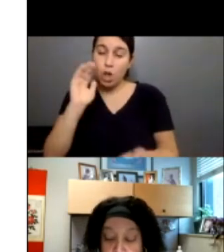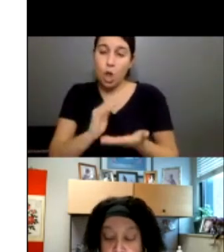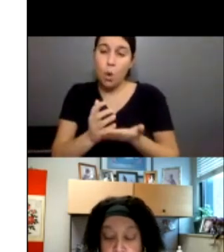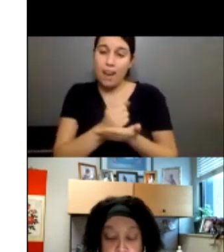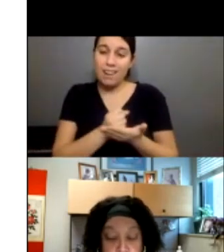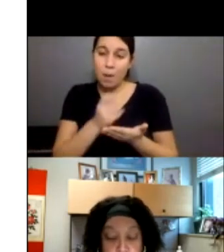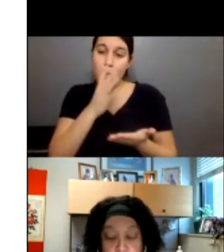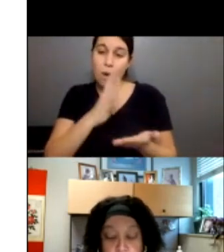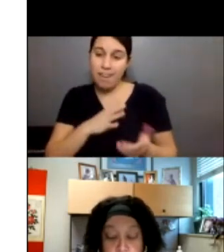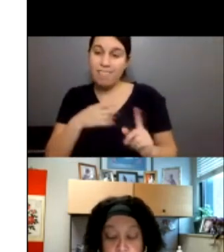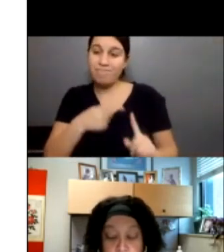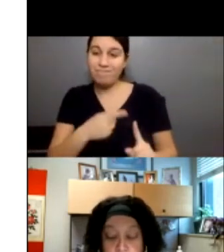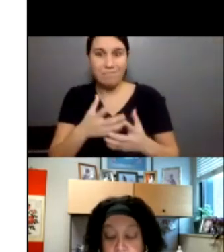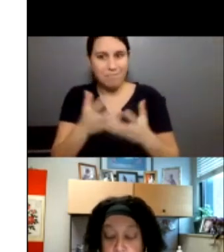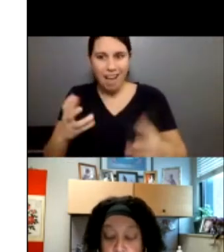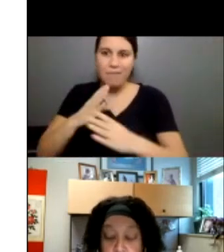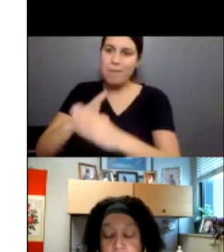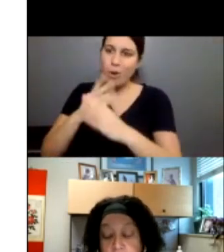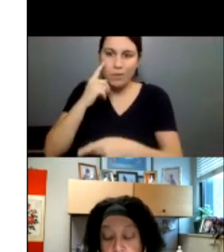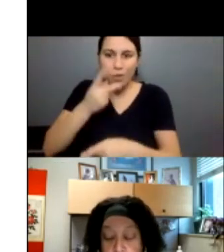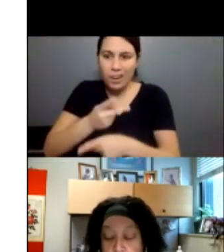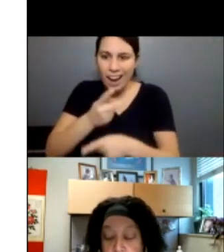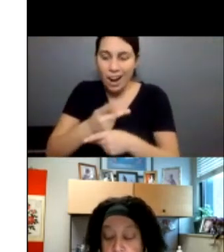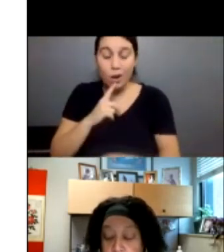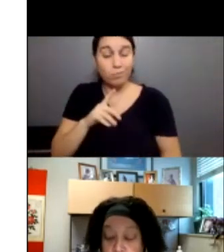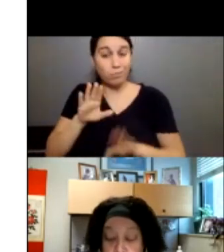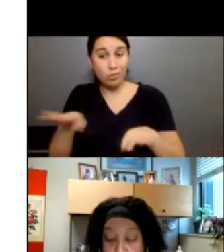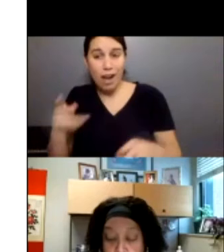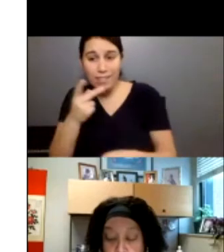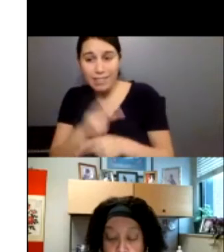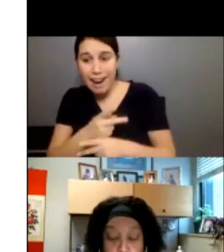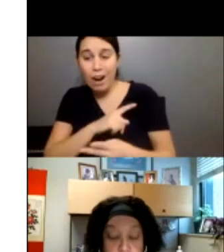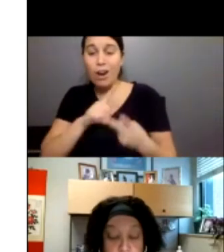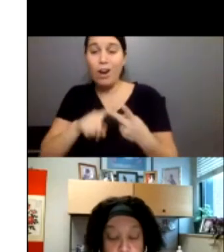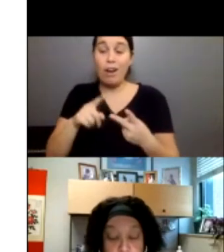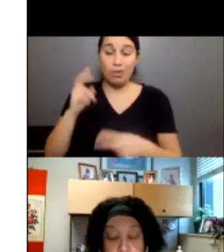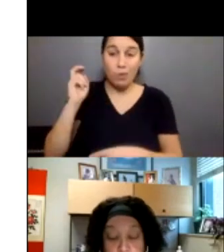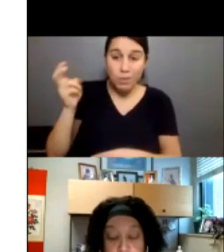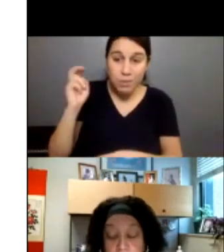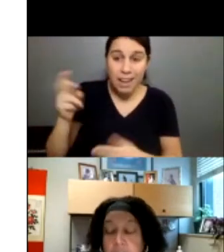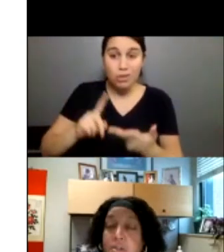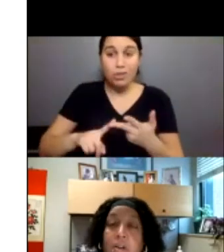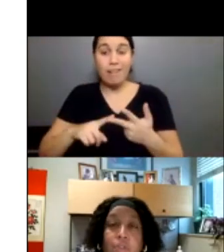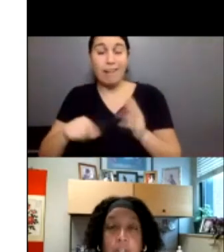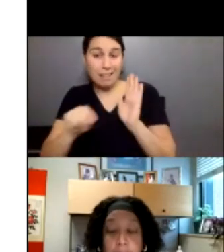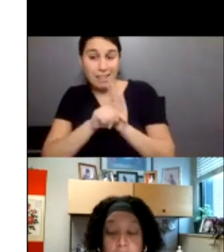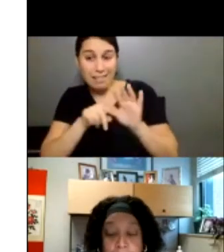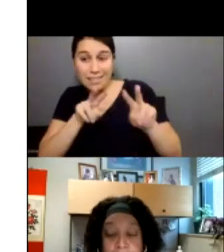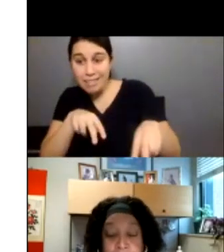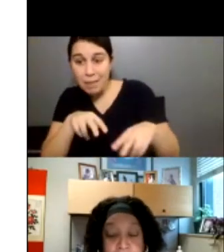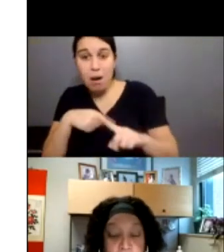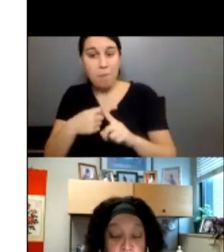many barriers to getting the care they need, like no child care, unreliable transportation, or stigma about getting mental health